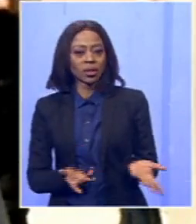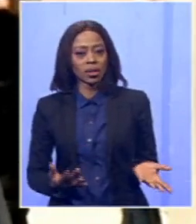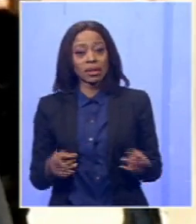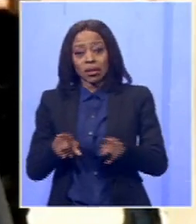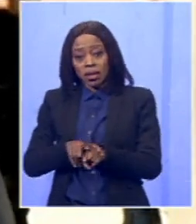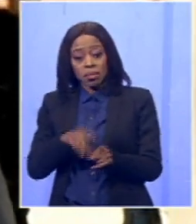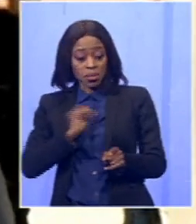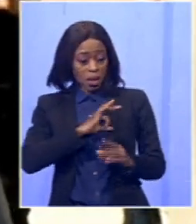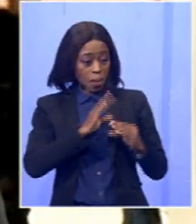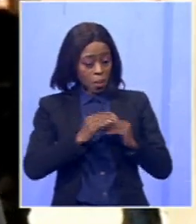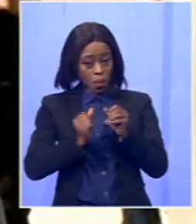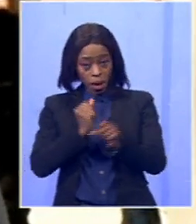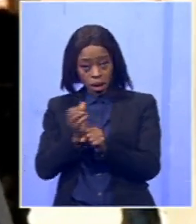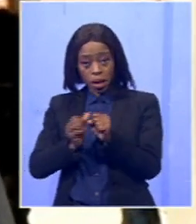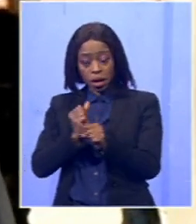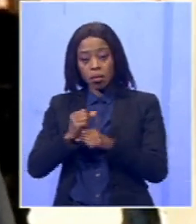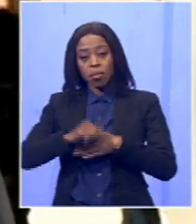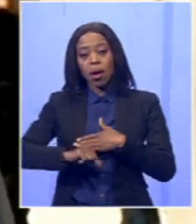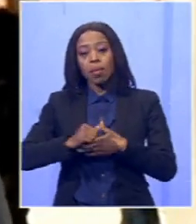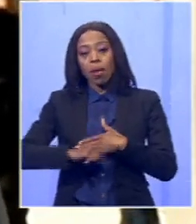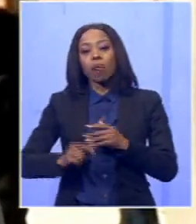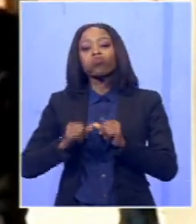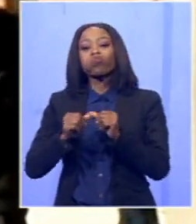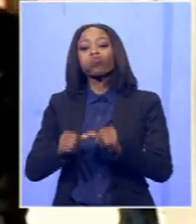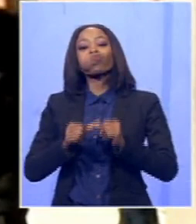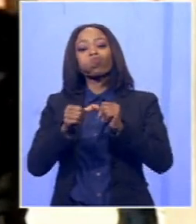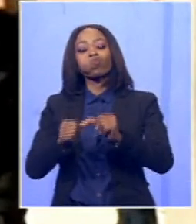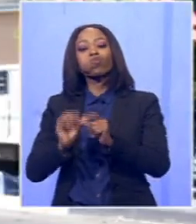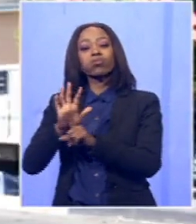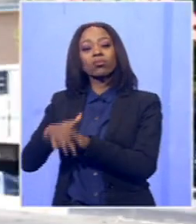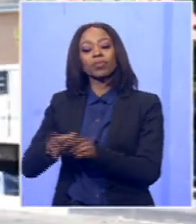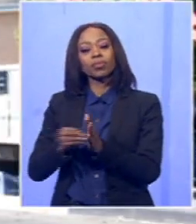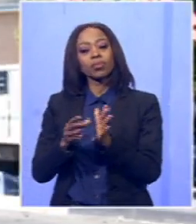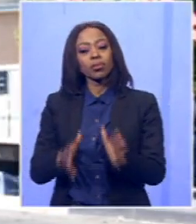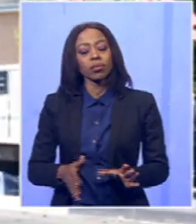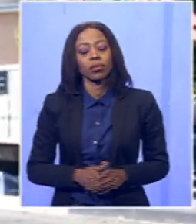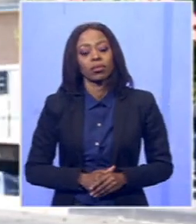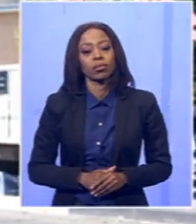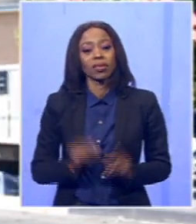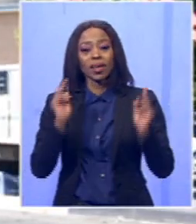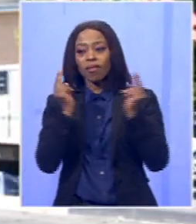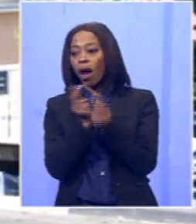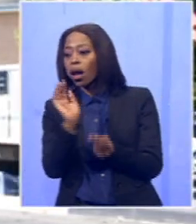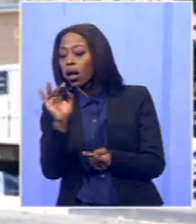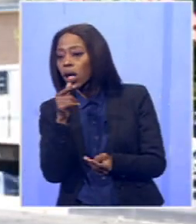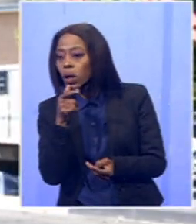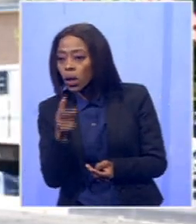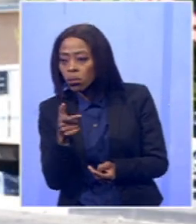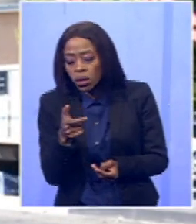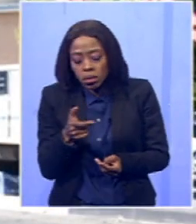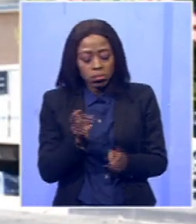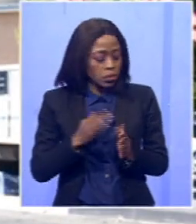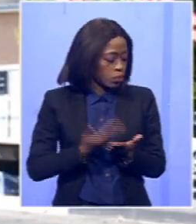officials that every year, every month are continuing to disadvantage our students. The university was not immediately available